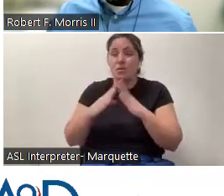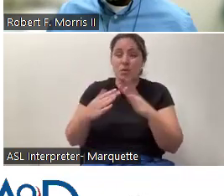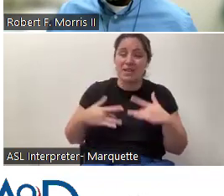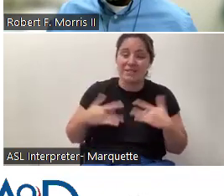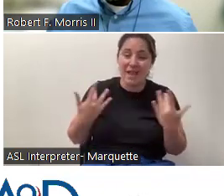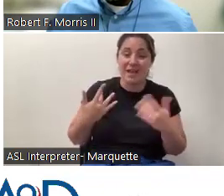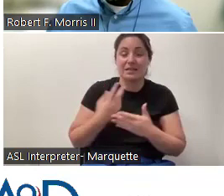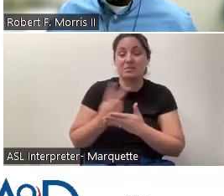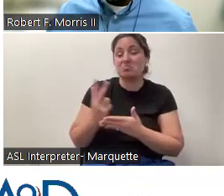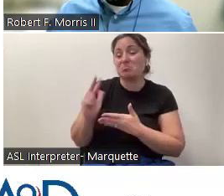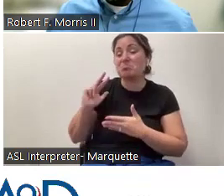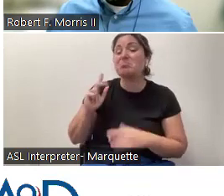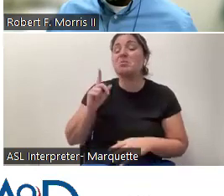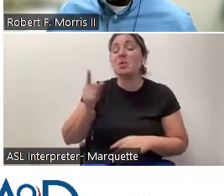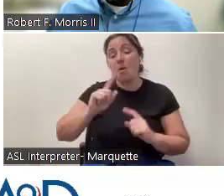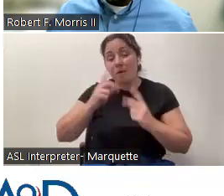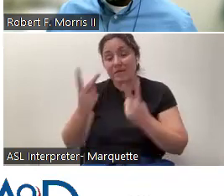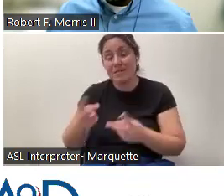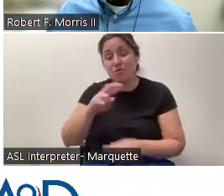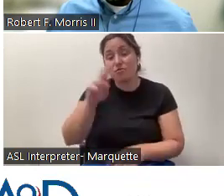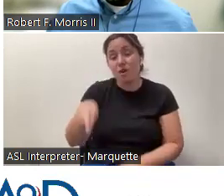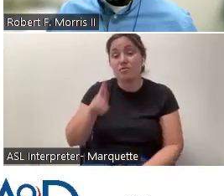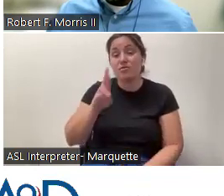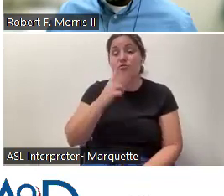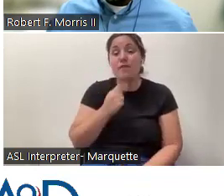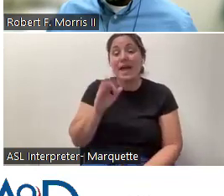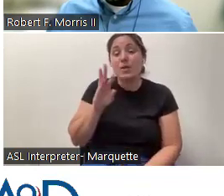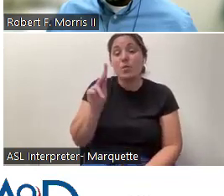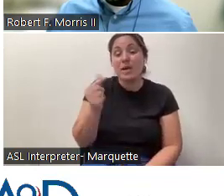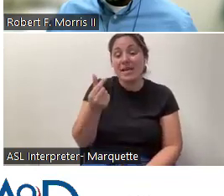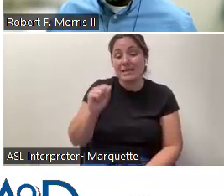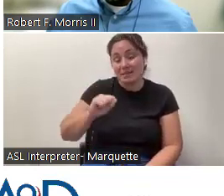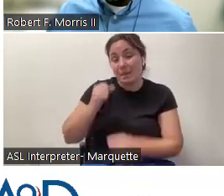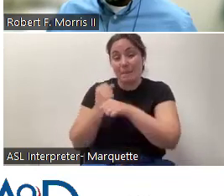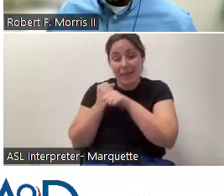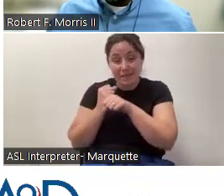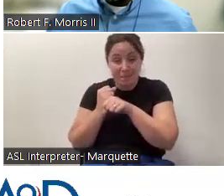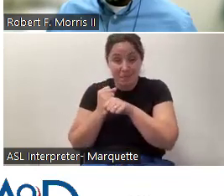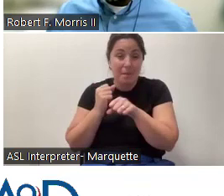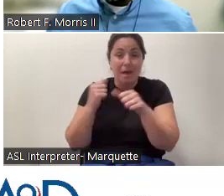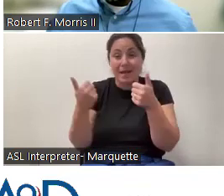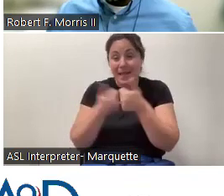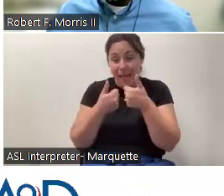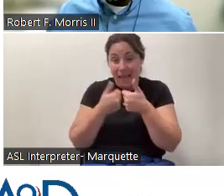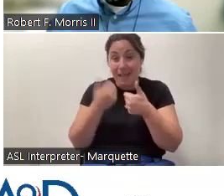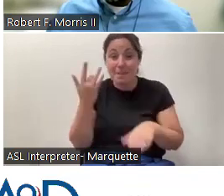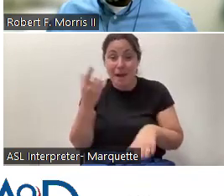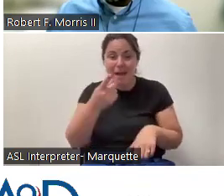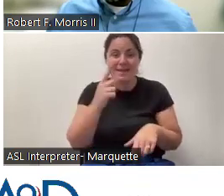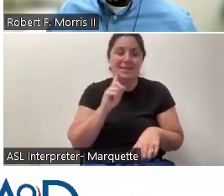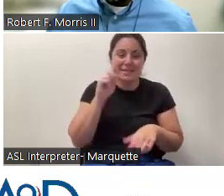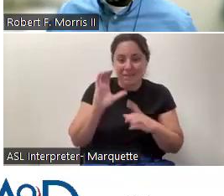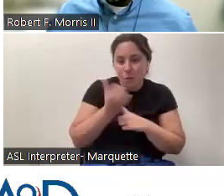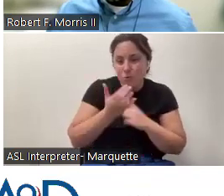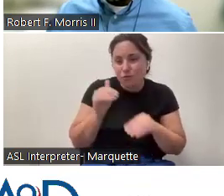weeks ago, we were at the Rochester Red Wings baseball game because it was Deaf Culture Night. So we attended